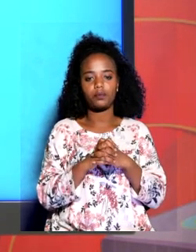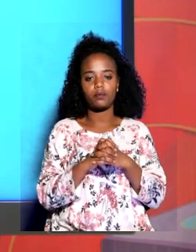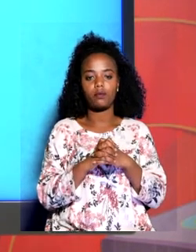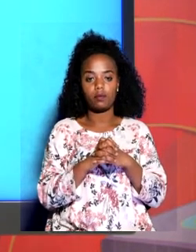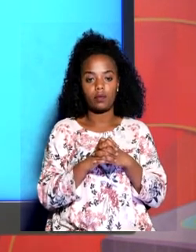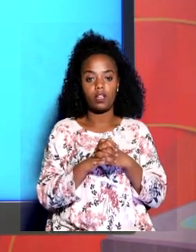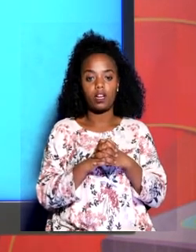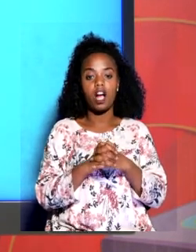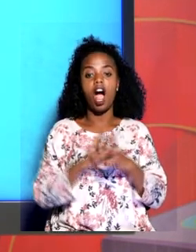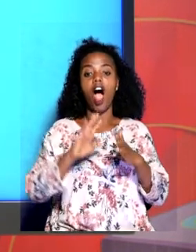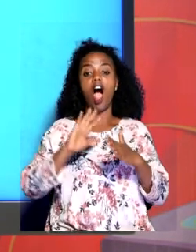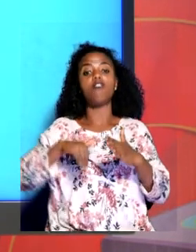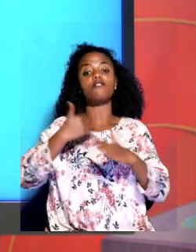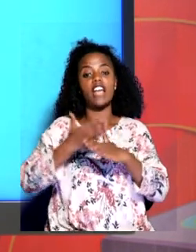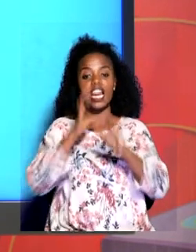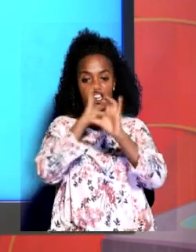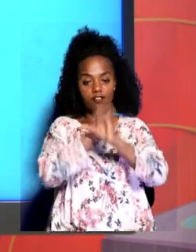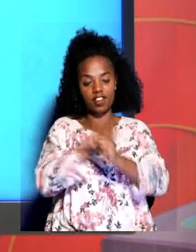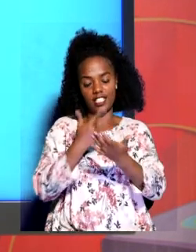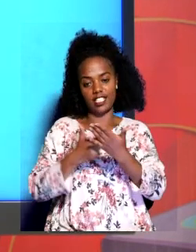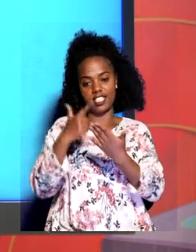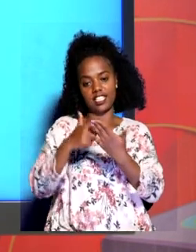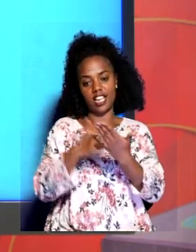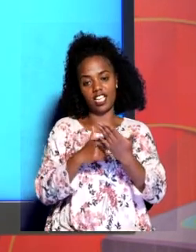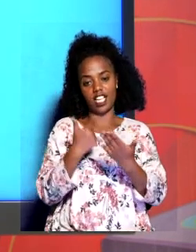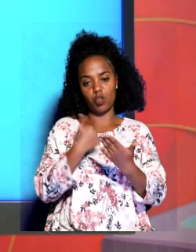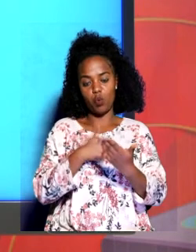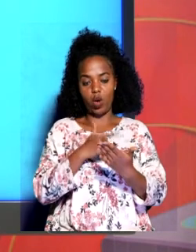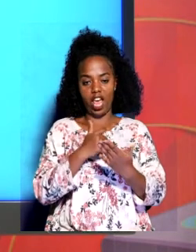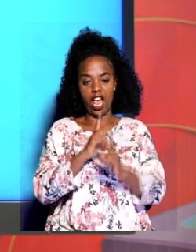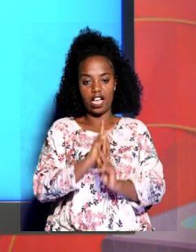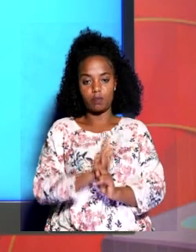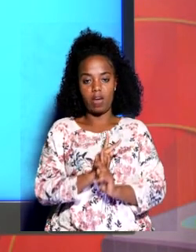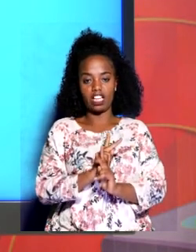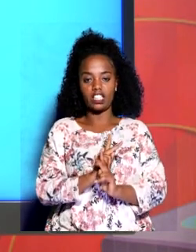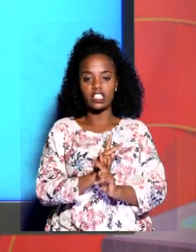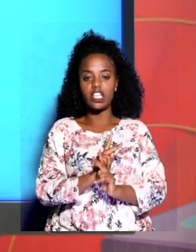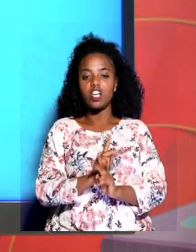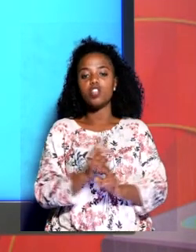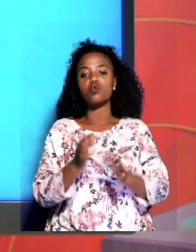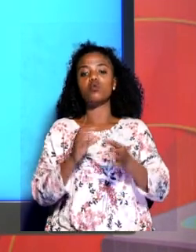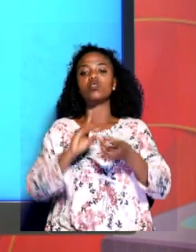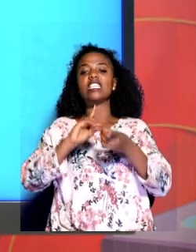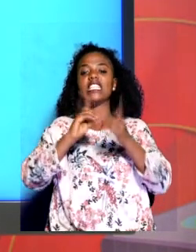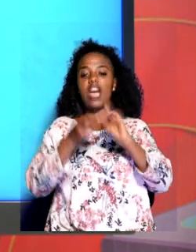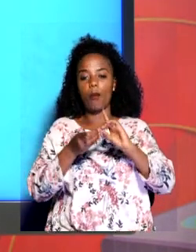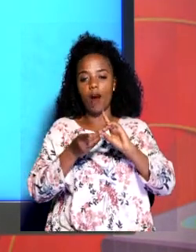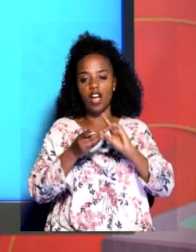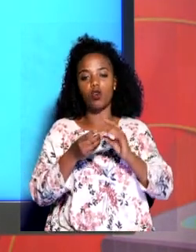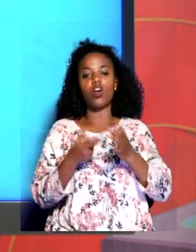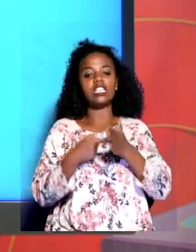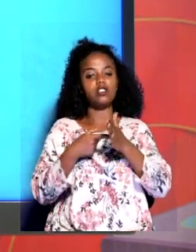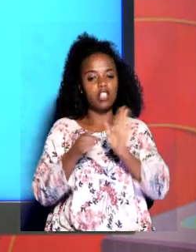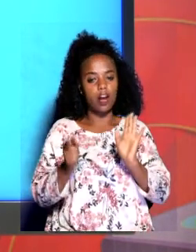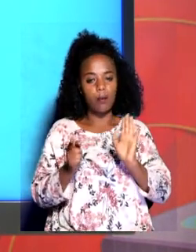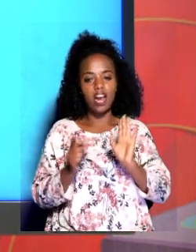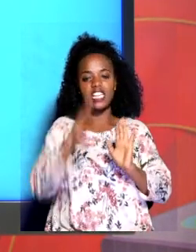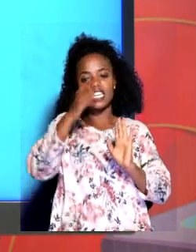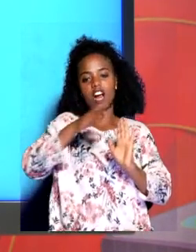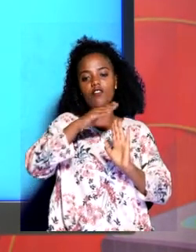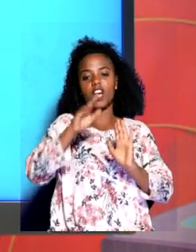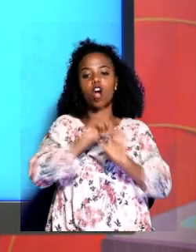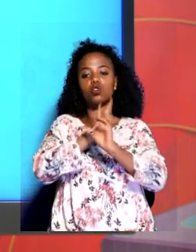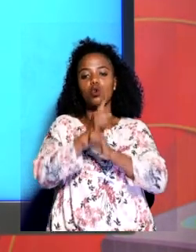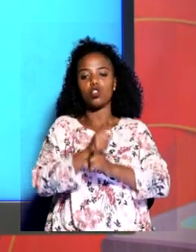So after revising this lesson, you are expected to determine graphical solution